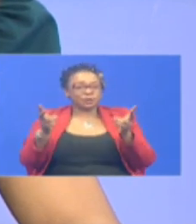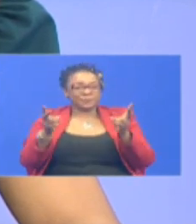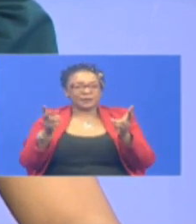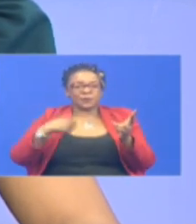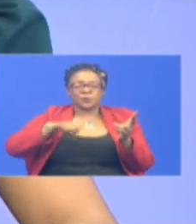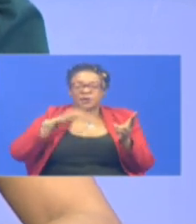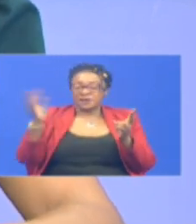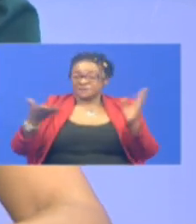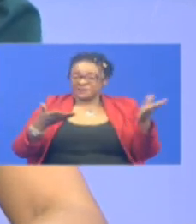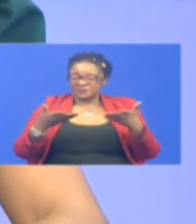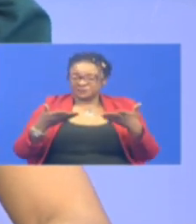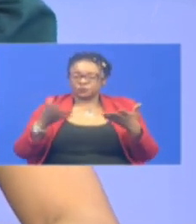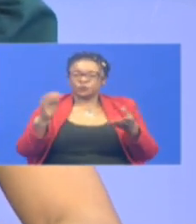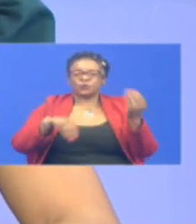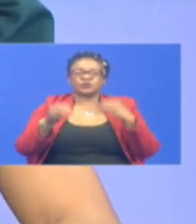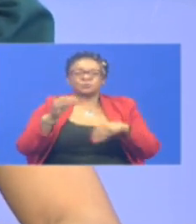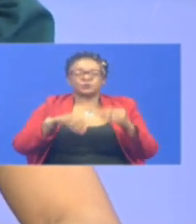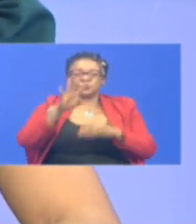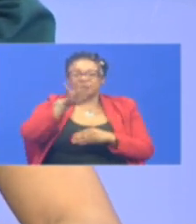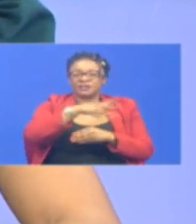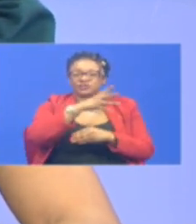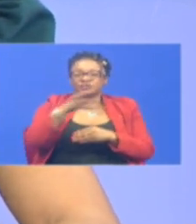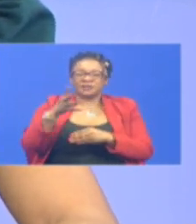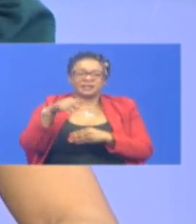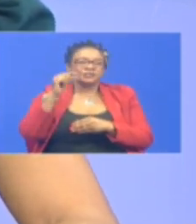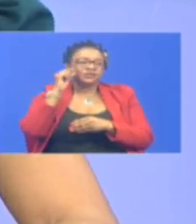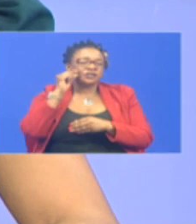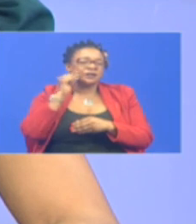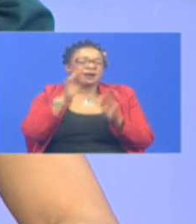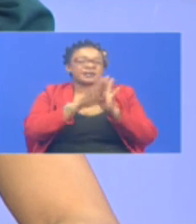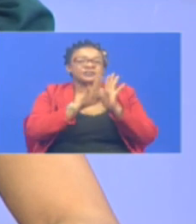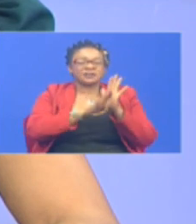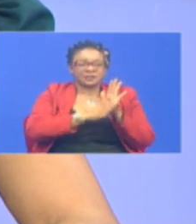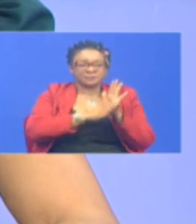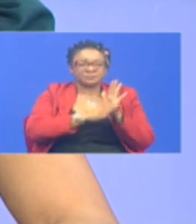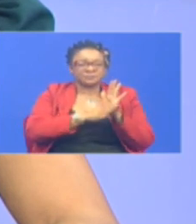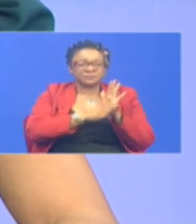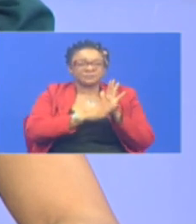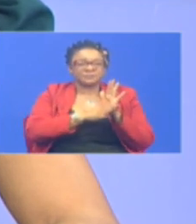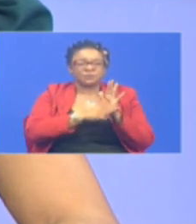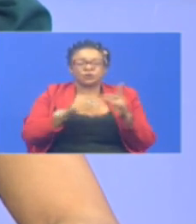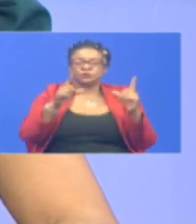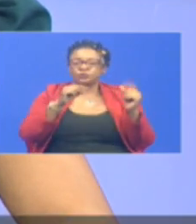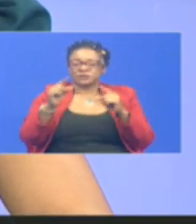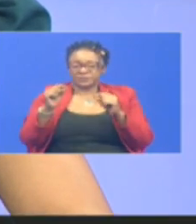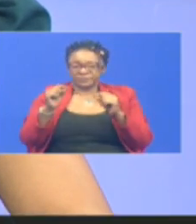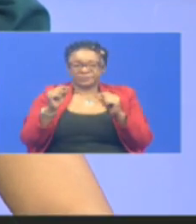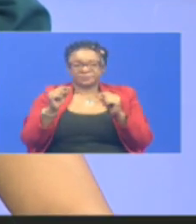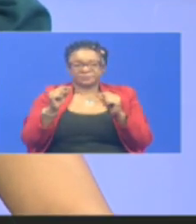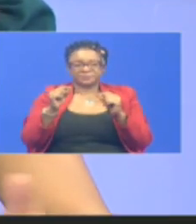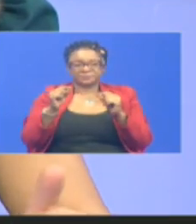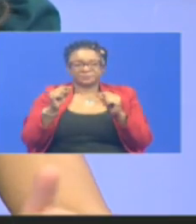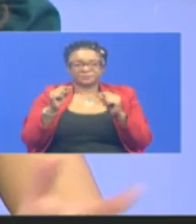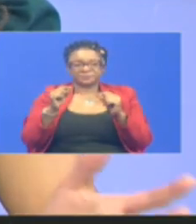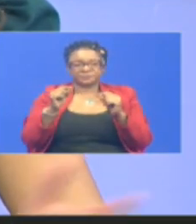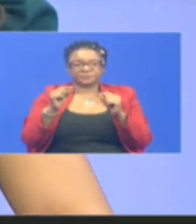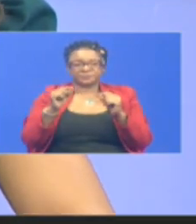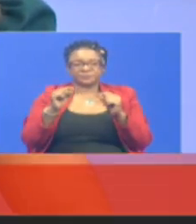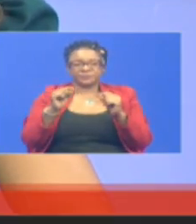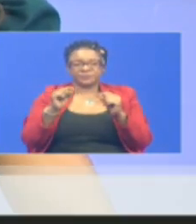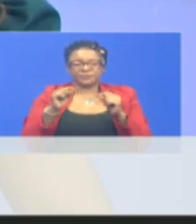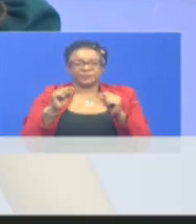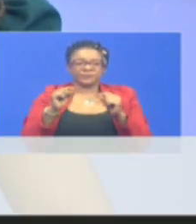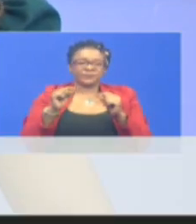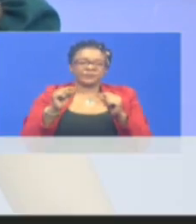you to contribute to the hashtag is the gender agenda. Some feedback here on Twitter. Luck or something like it, you